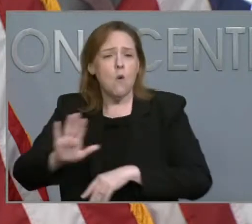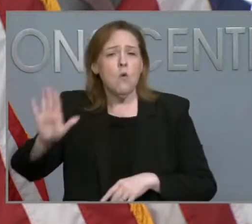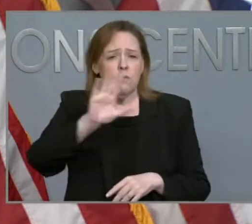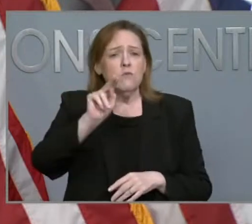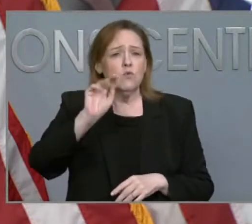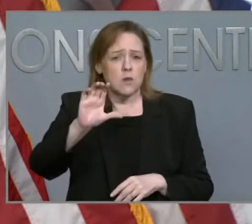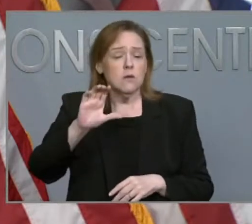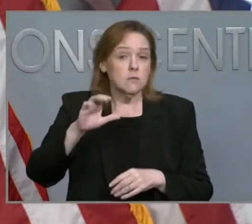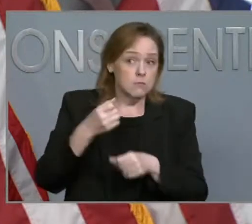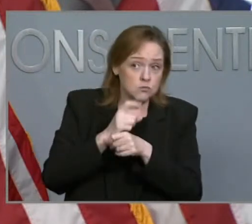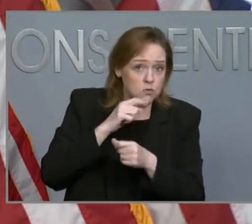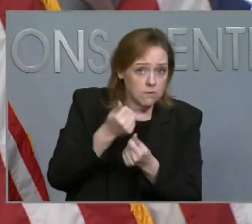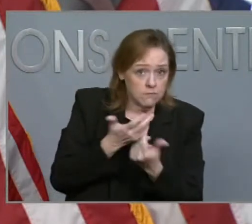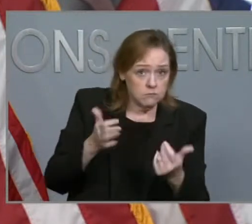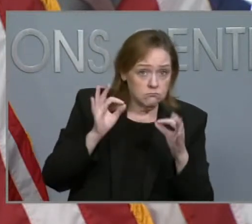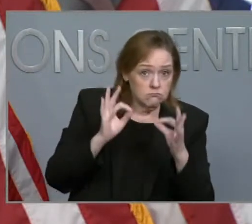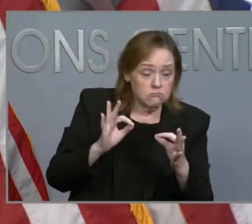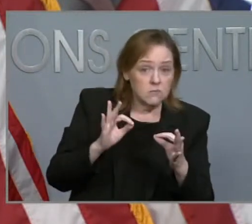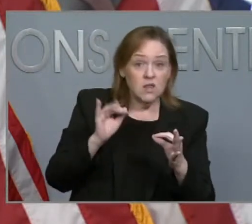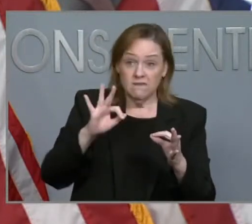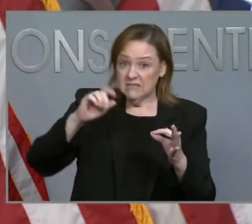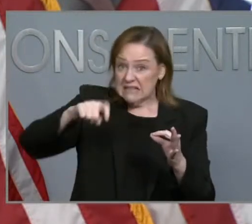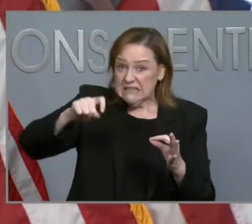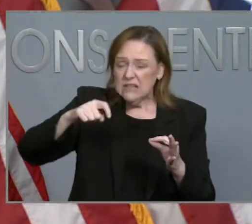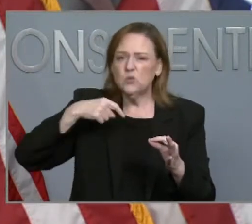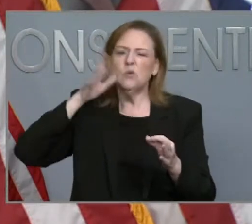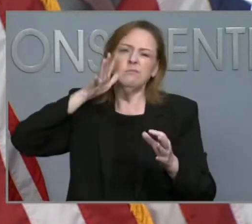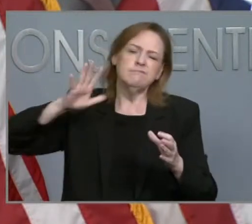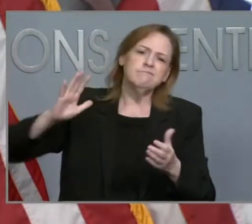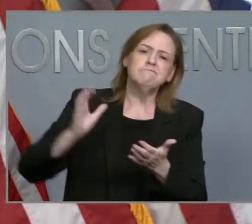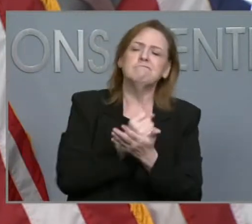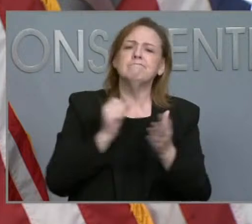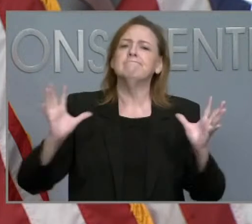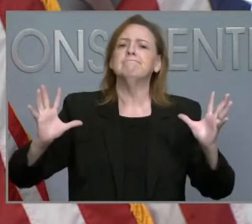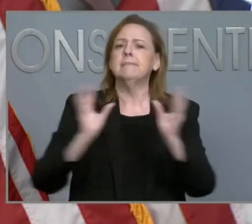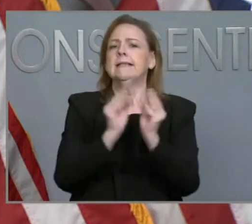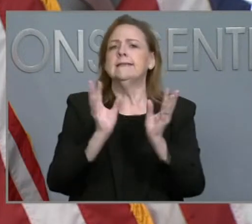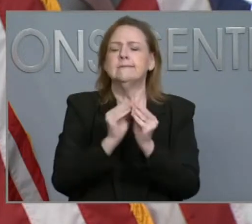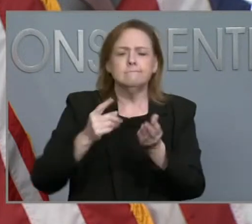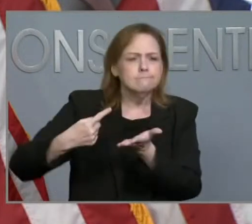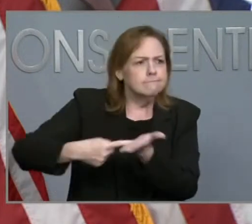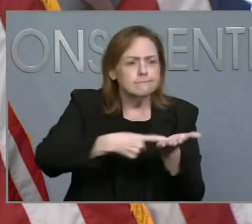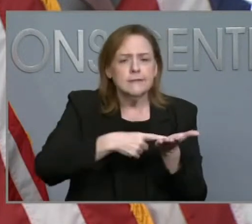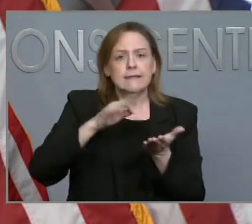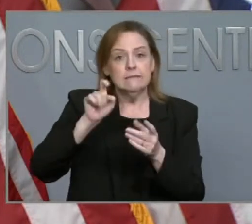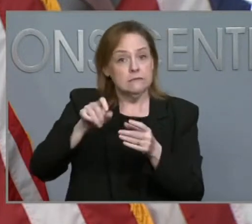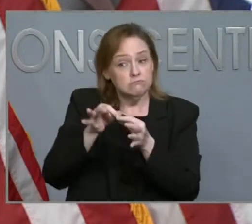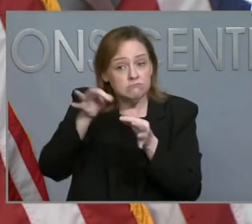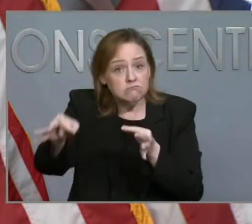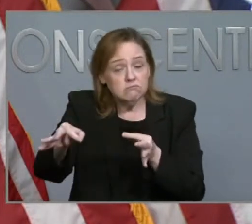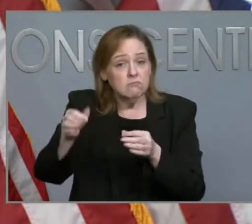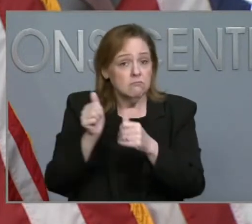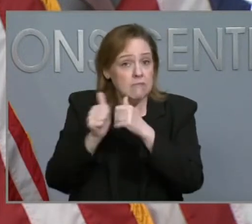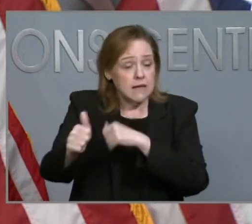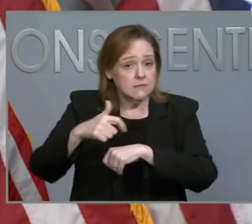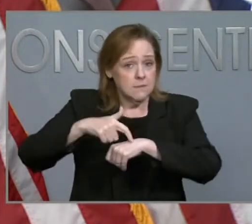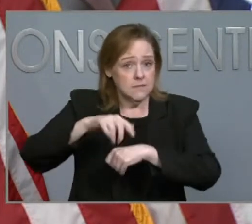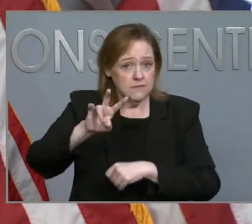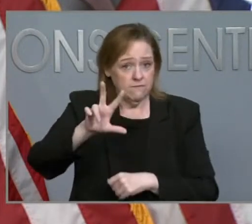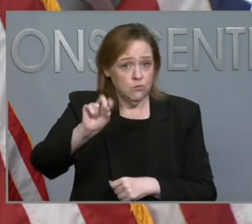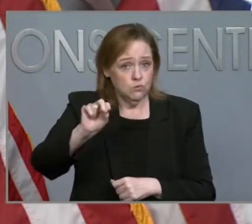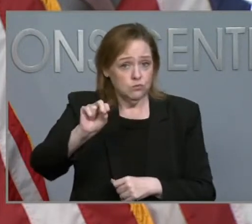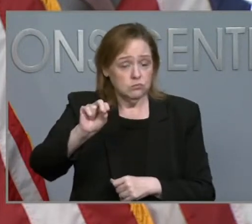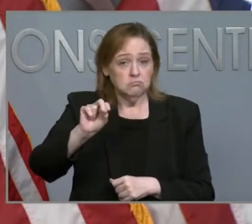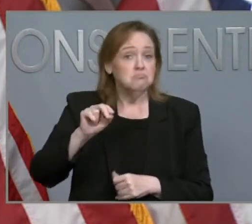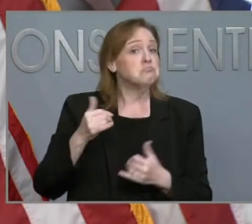necessary, we will call a state board meeting to consider any voting extensions. At this time, we have